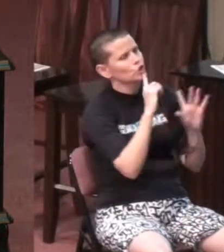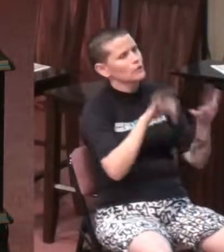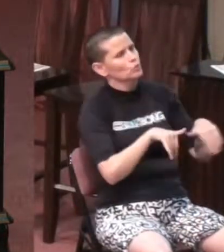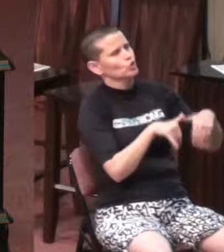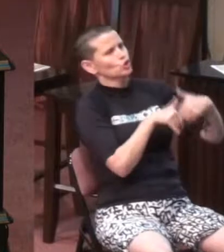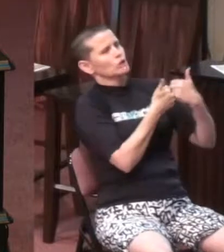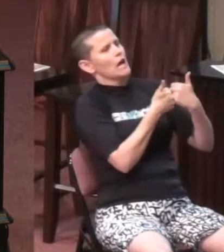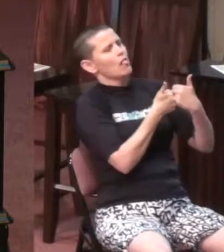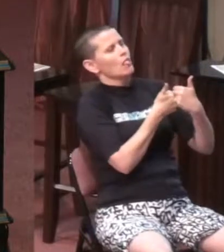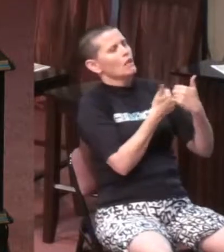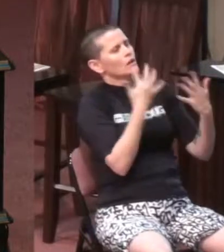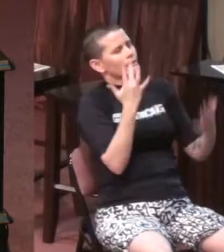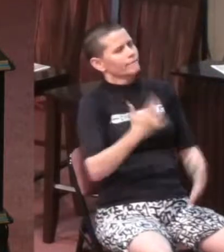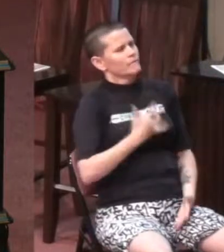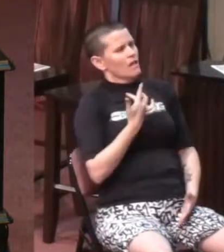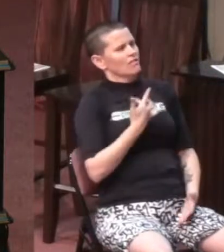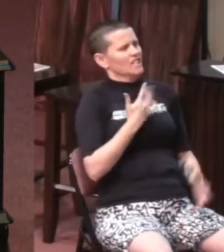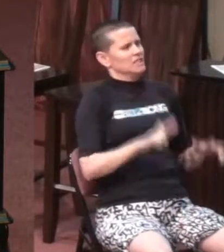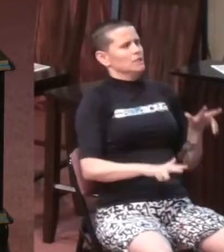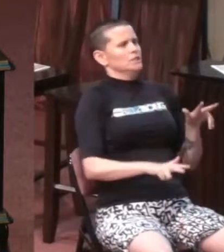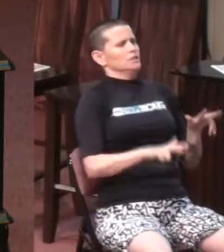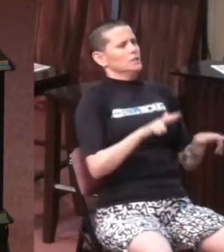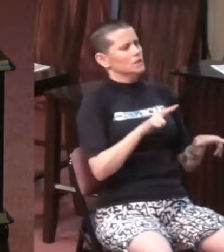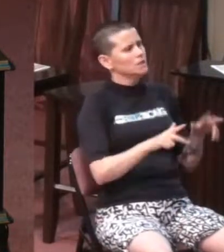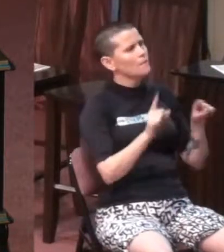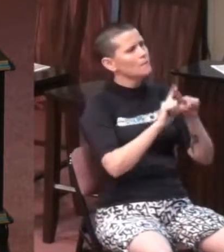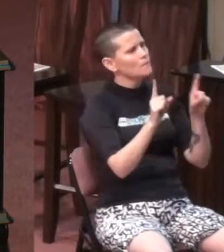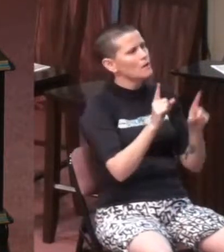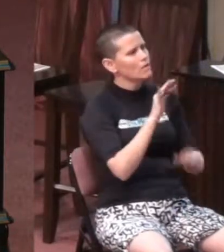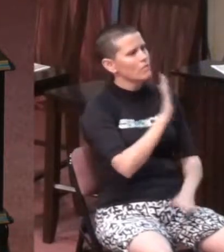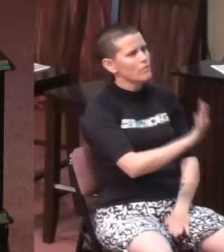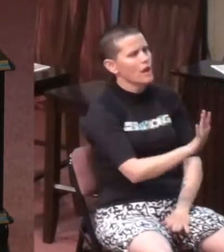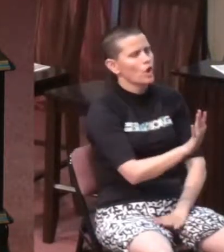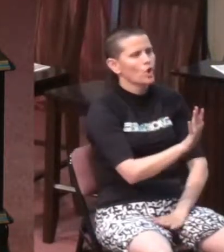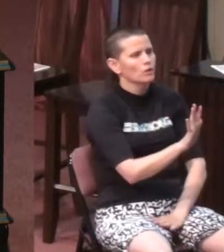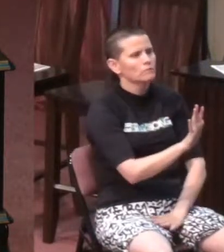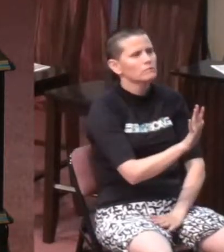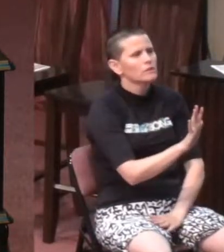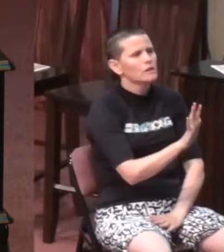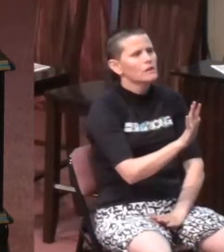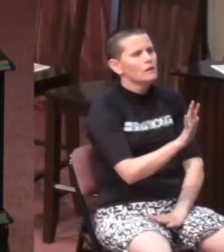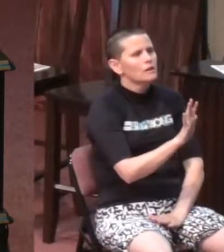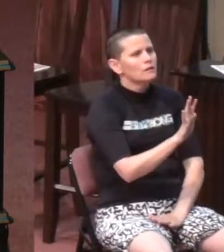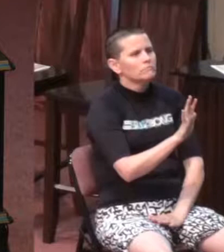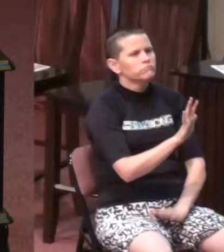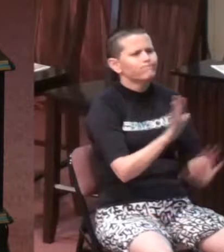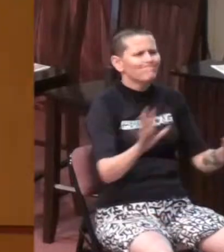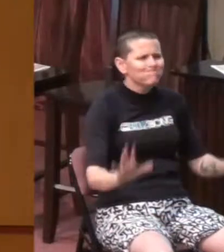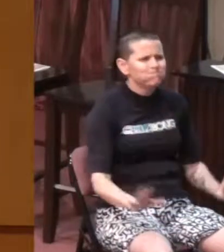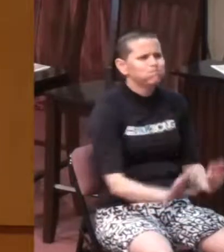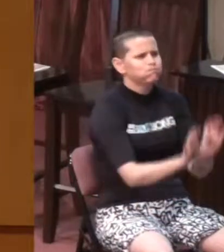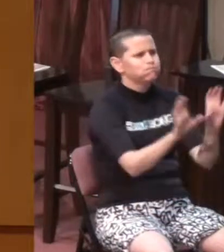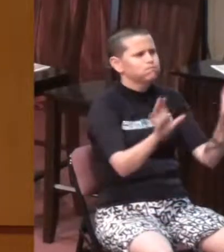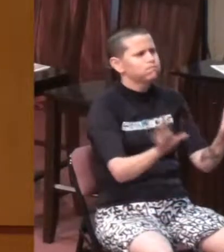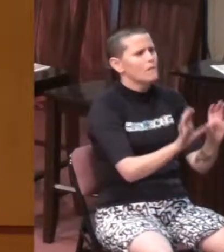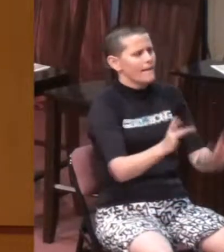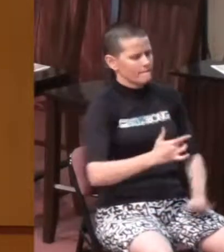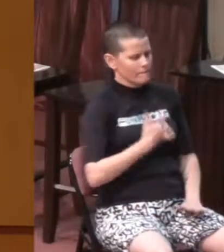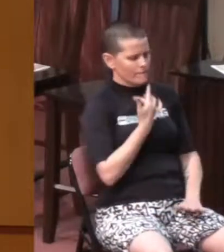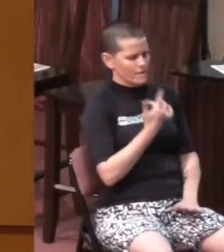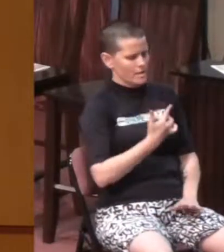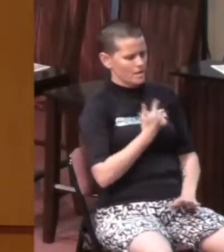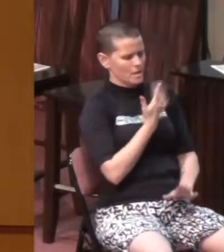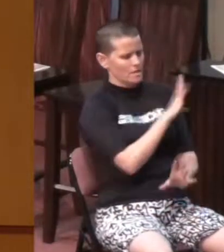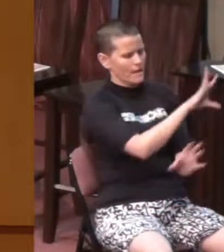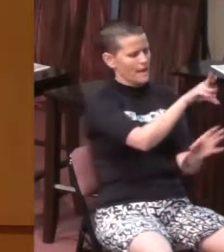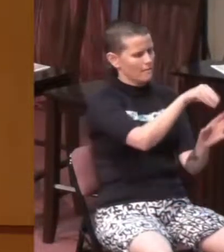were in the midst of them was at such a deeper state of peace amidst the situation.